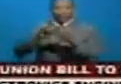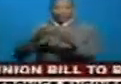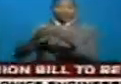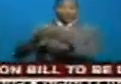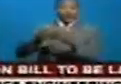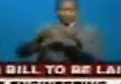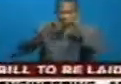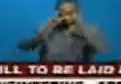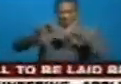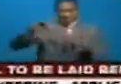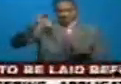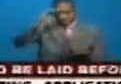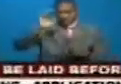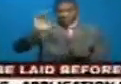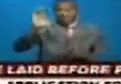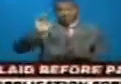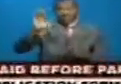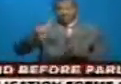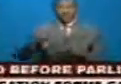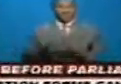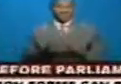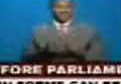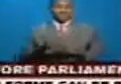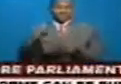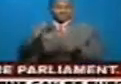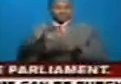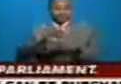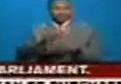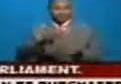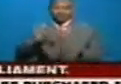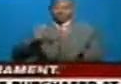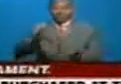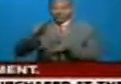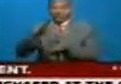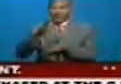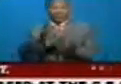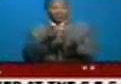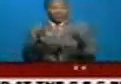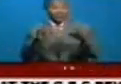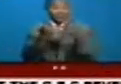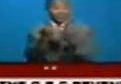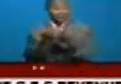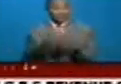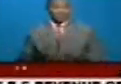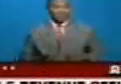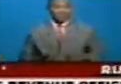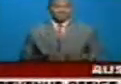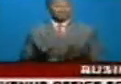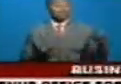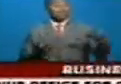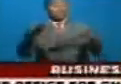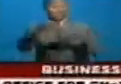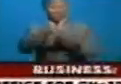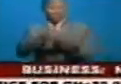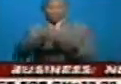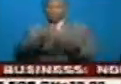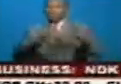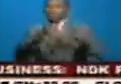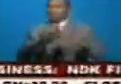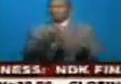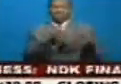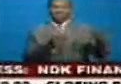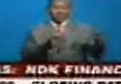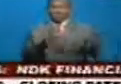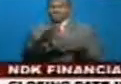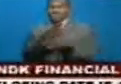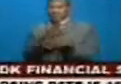led by President John Atta Mills as the Church observed its Third General Assembly. Also present were